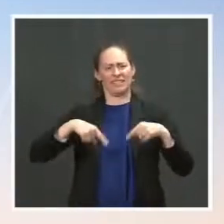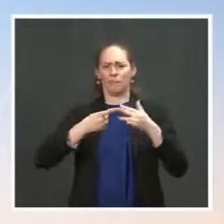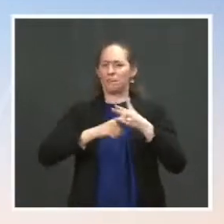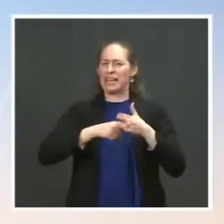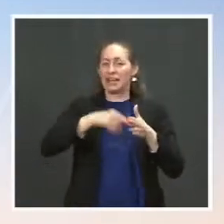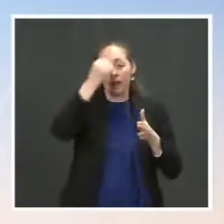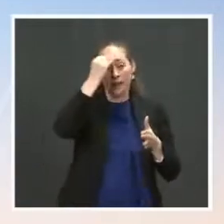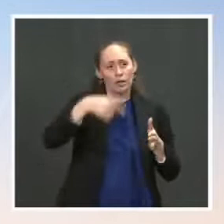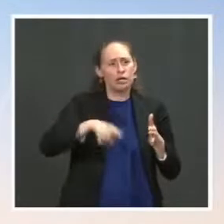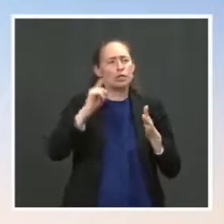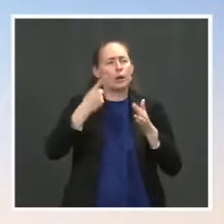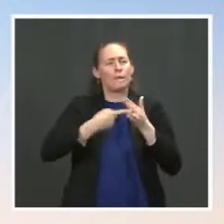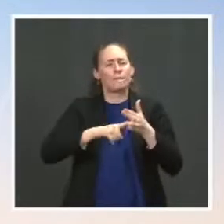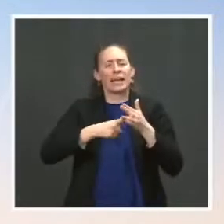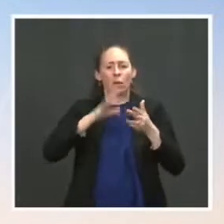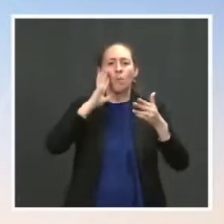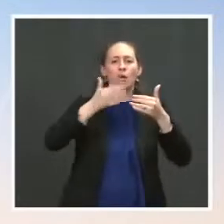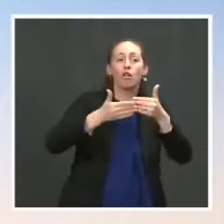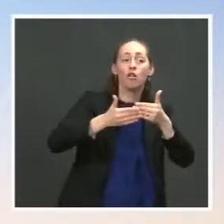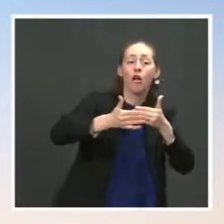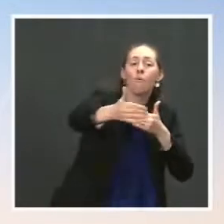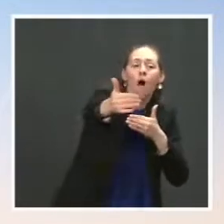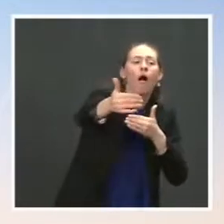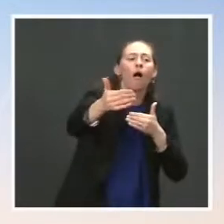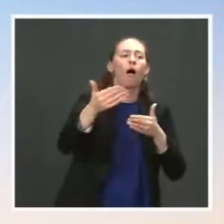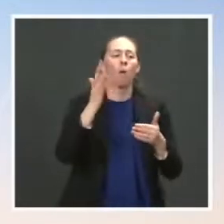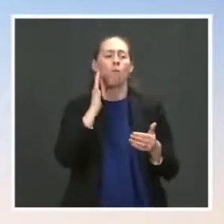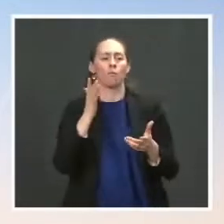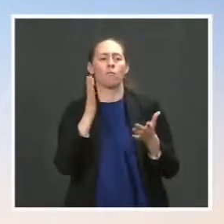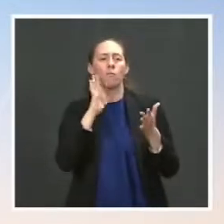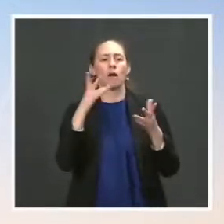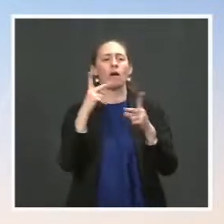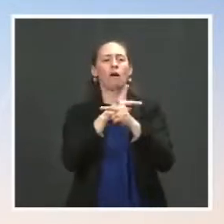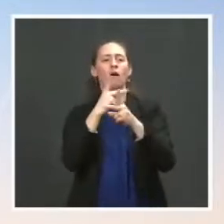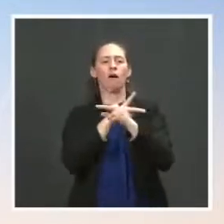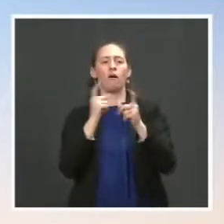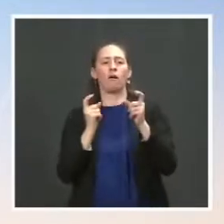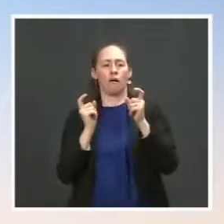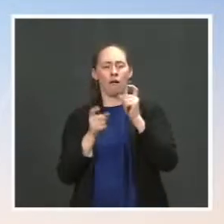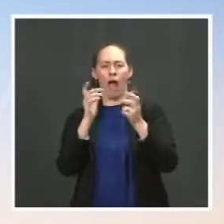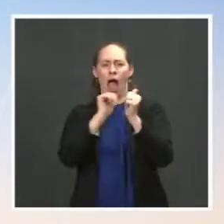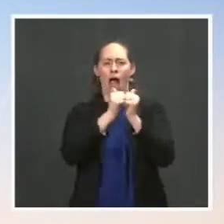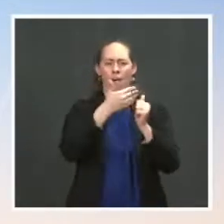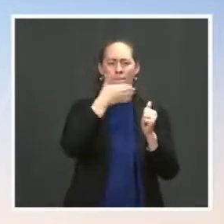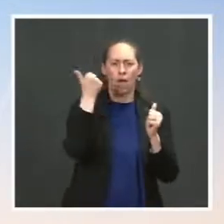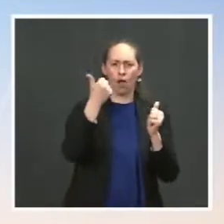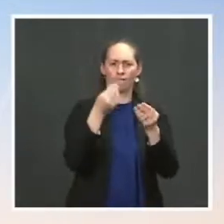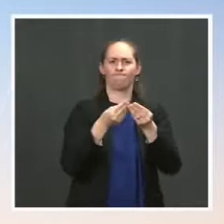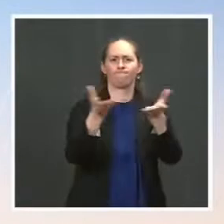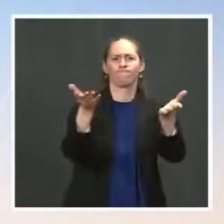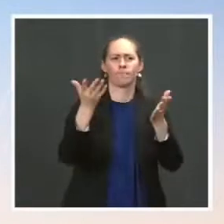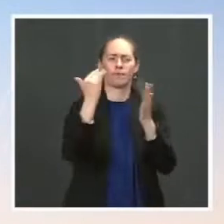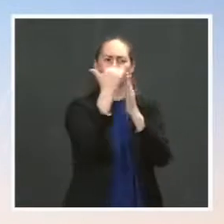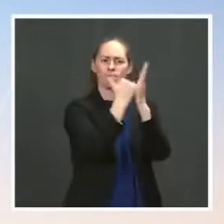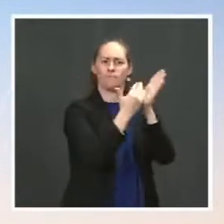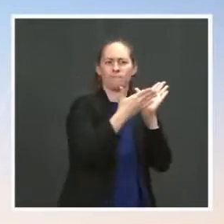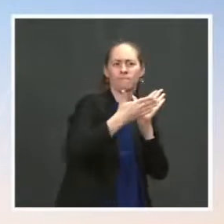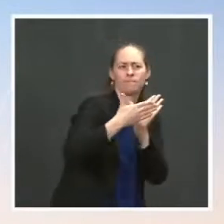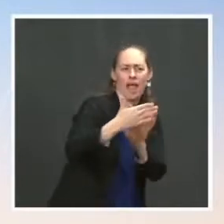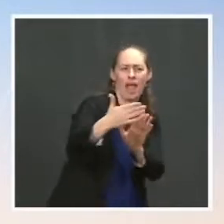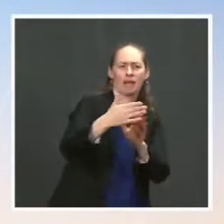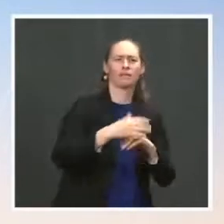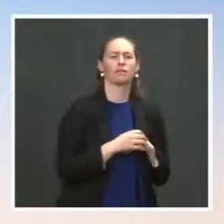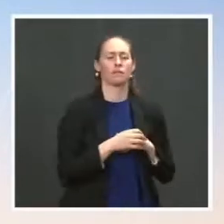a long journey. It's meant to give discretionary guidance so that officials and staffers on the Hill,